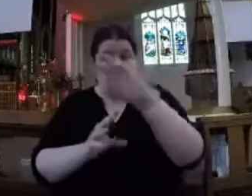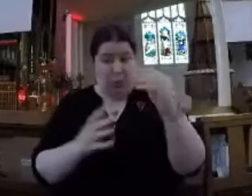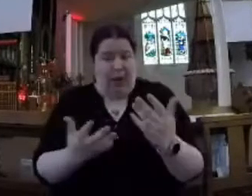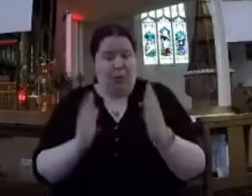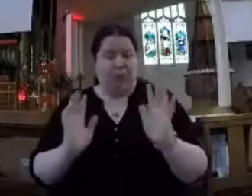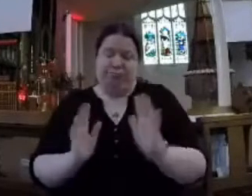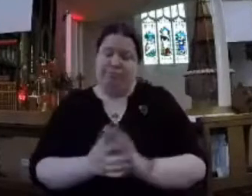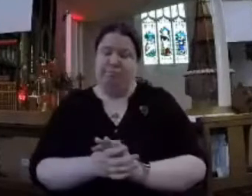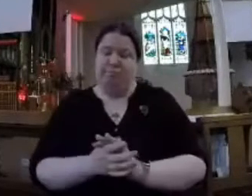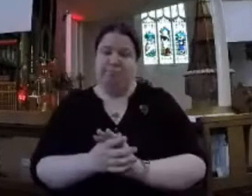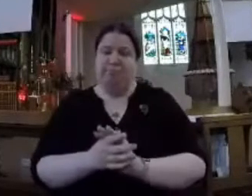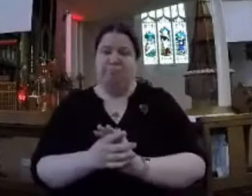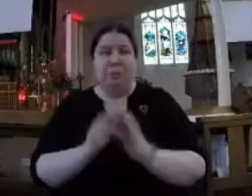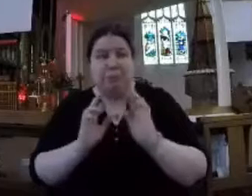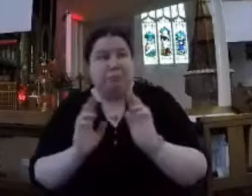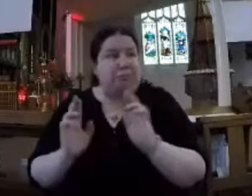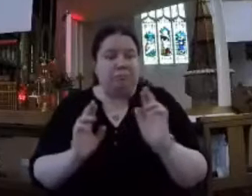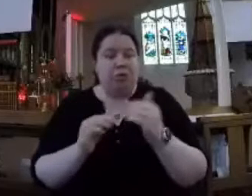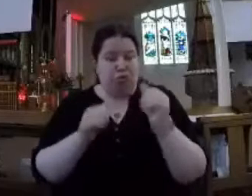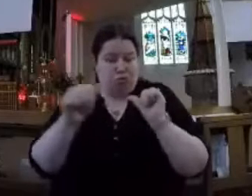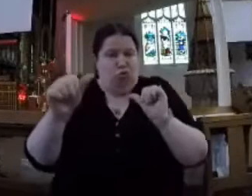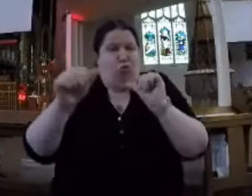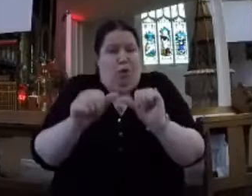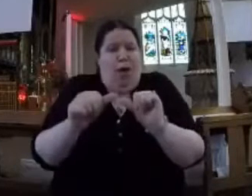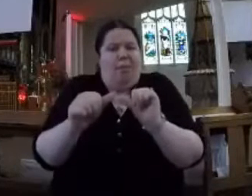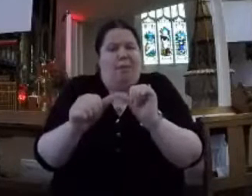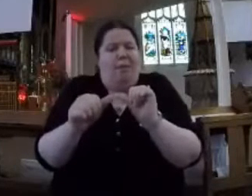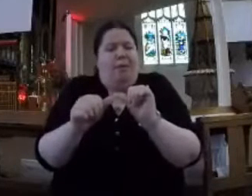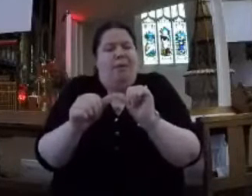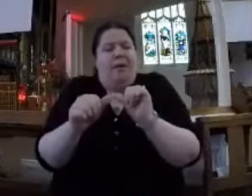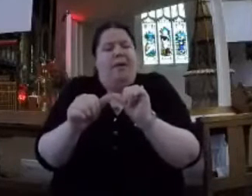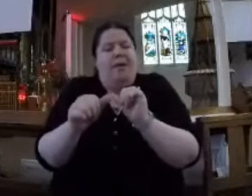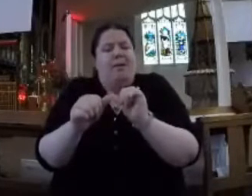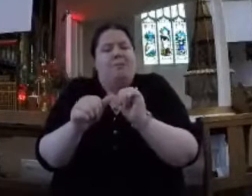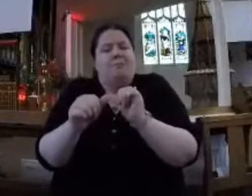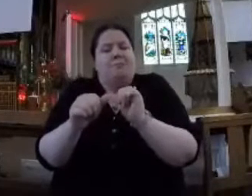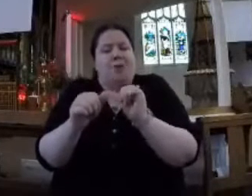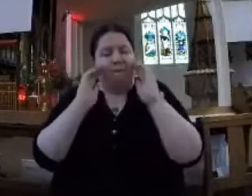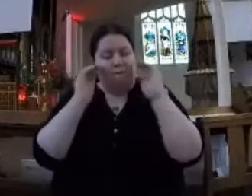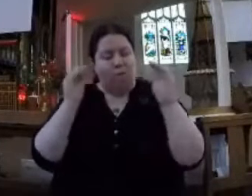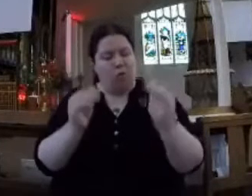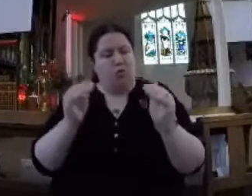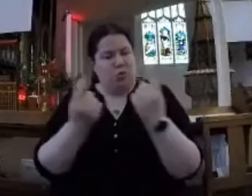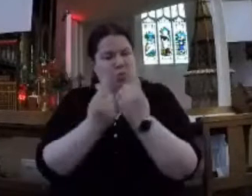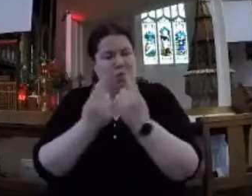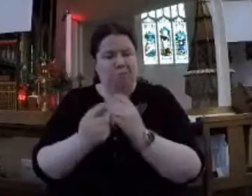But hopefully, in the short amount of time I've got, this is what we're going to focus on.